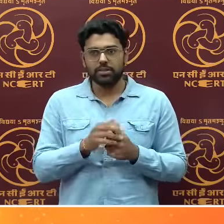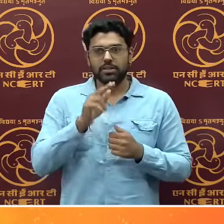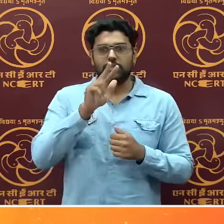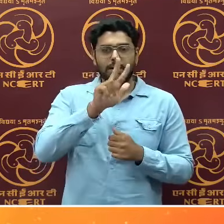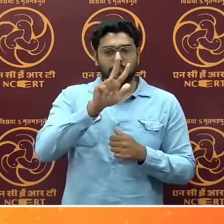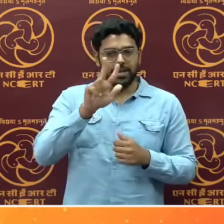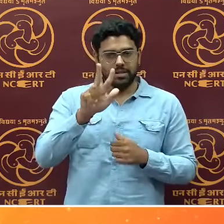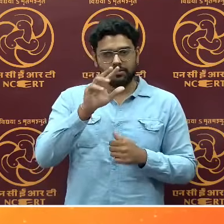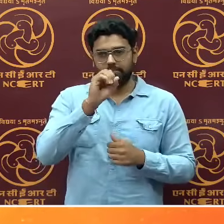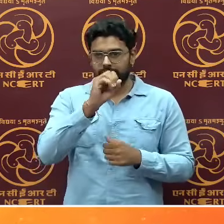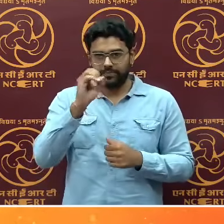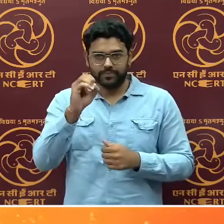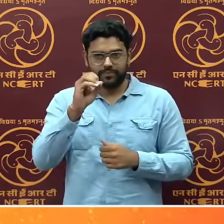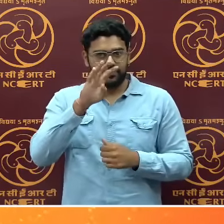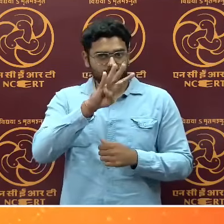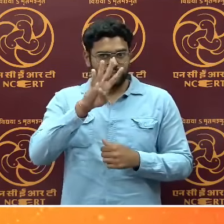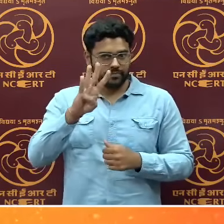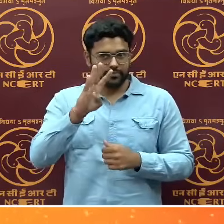is